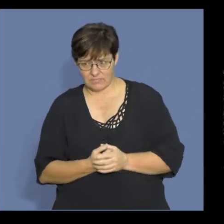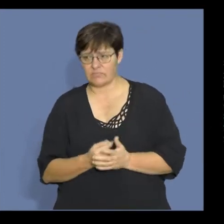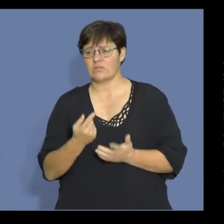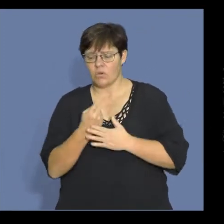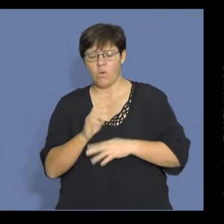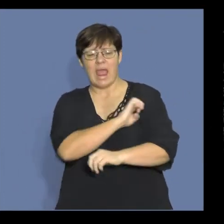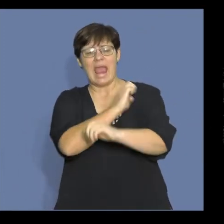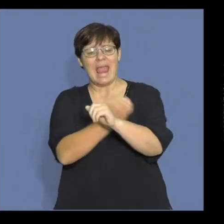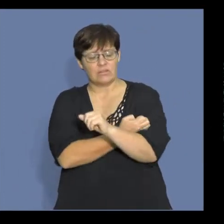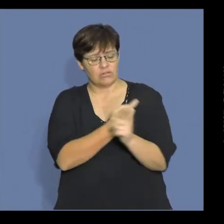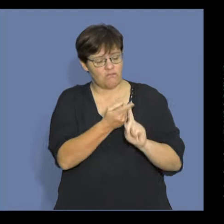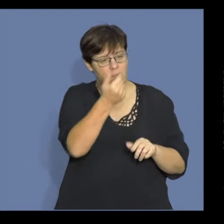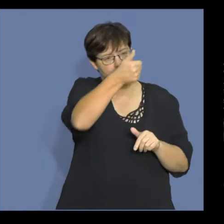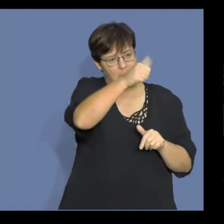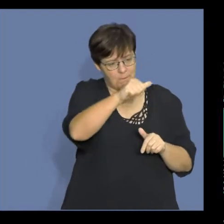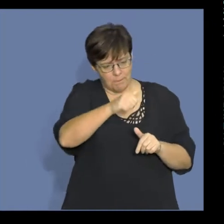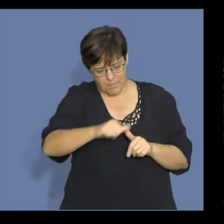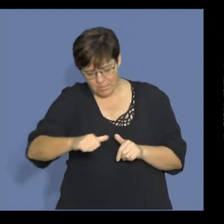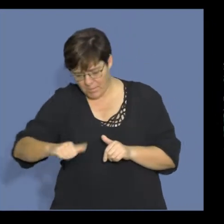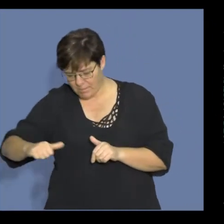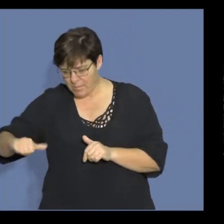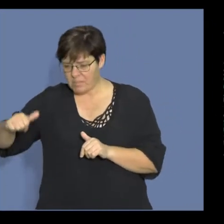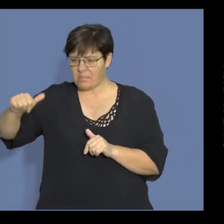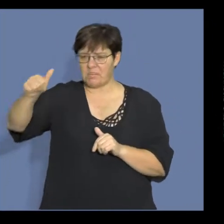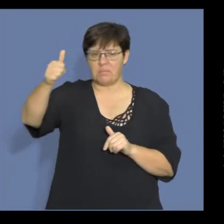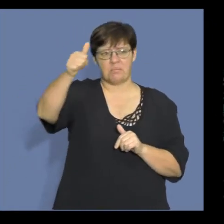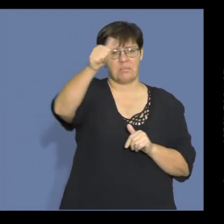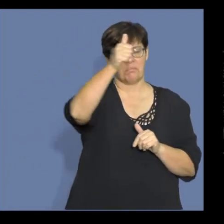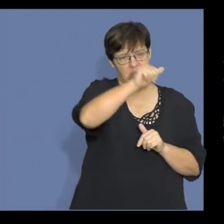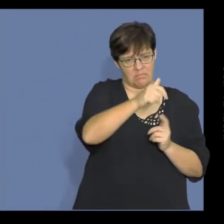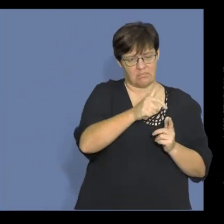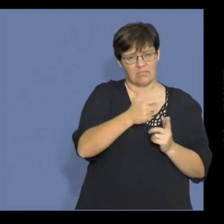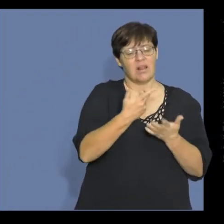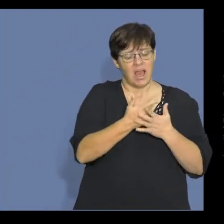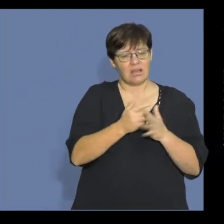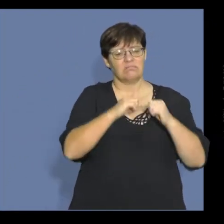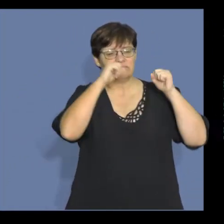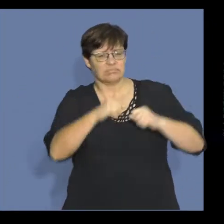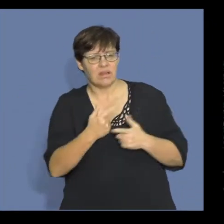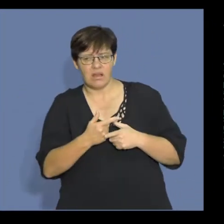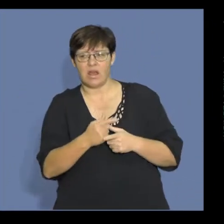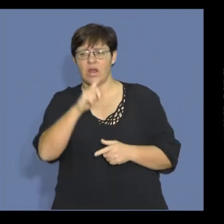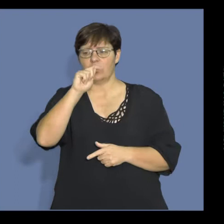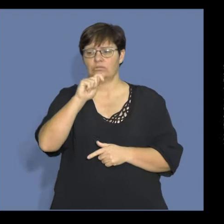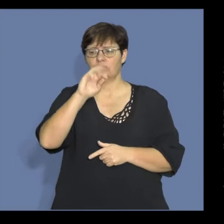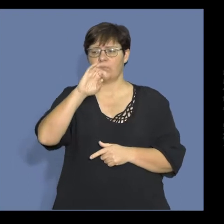energy flow through different ecological pyramids, as well as the concept of what trophic levels